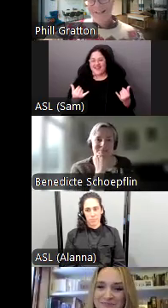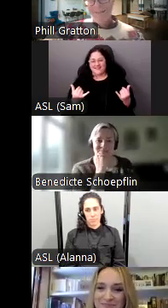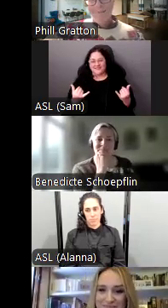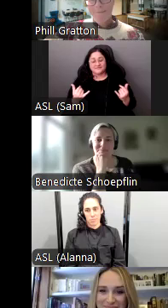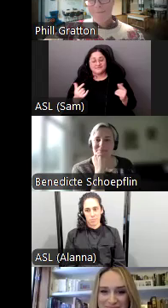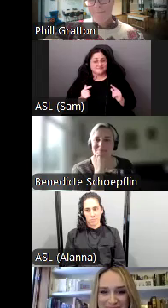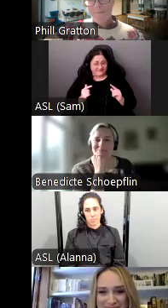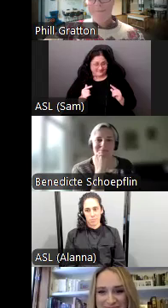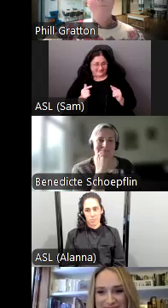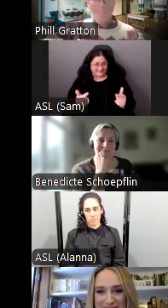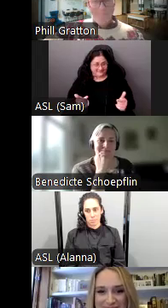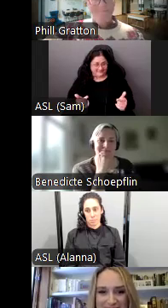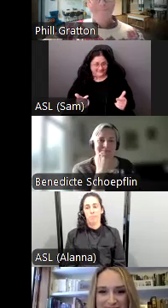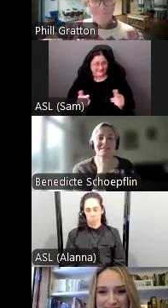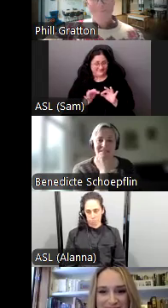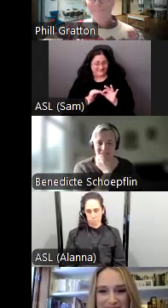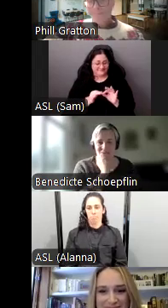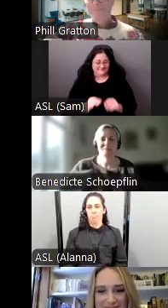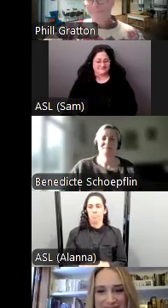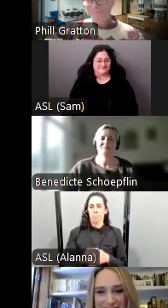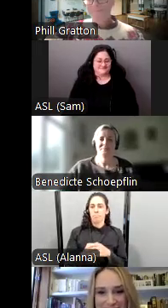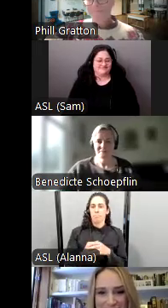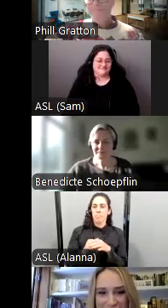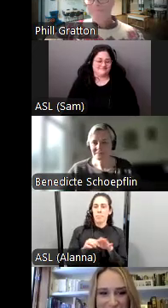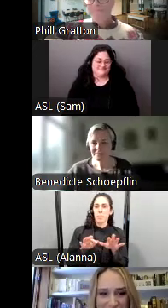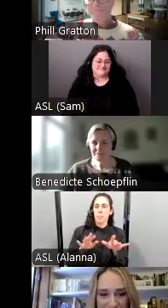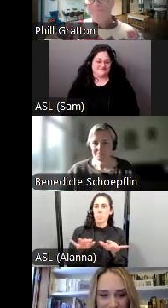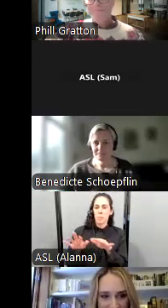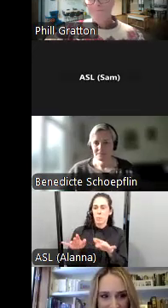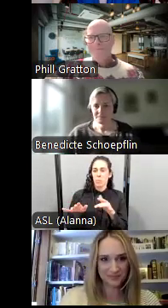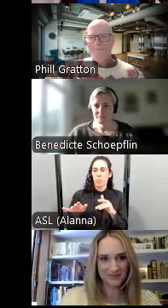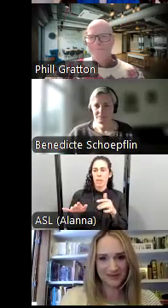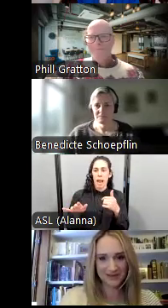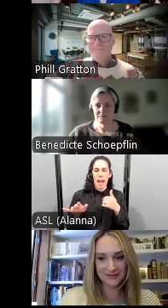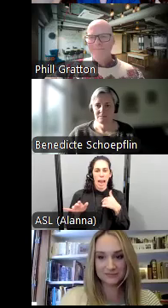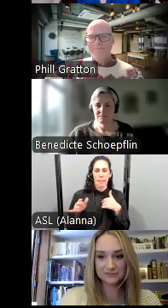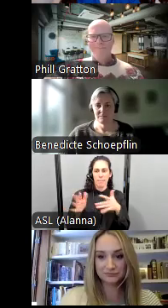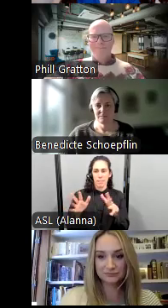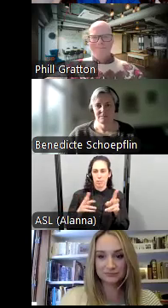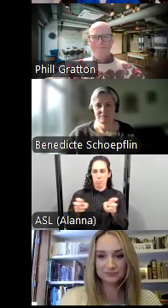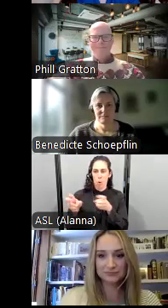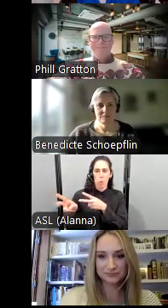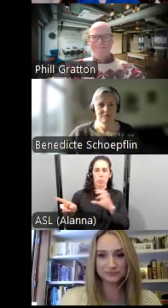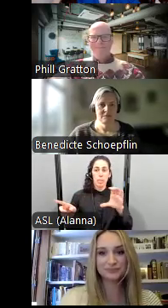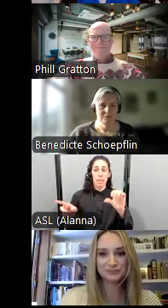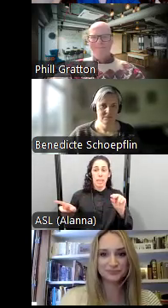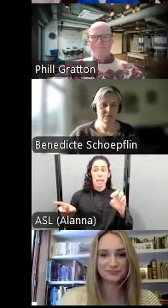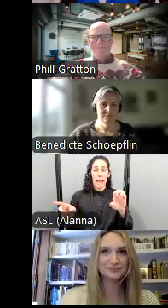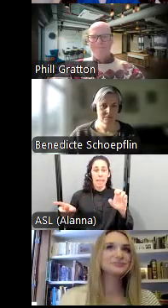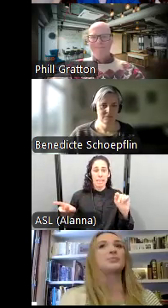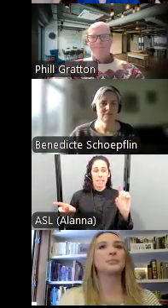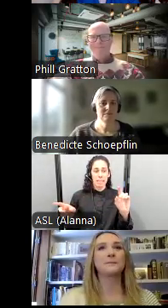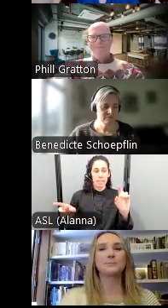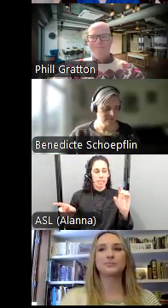the Connected Canadian contact information. So if anybody Thank you. after this is excited about ChatGPT, but is still not sure how to get started,